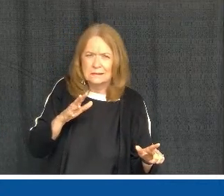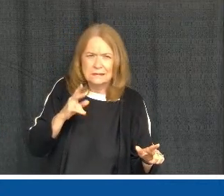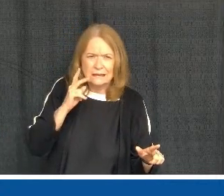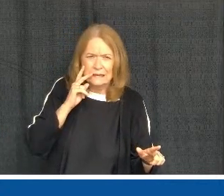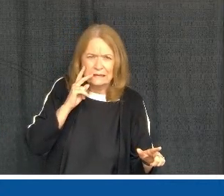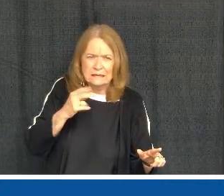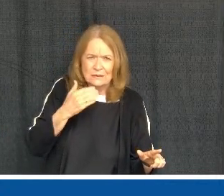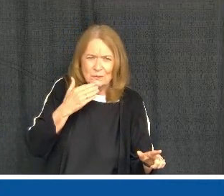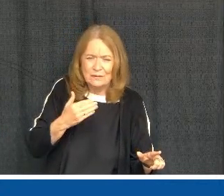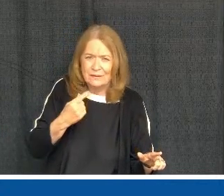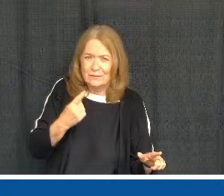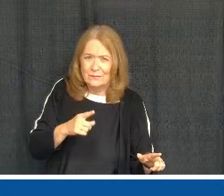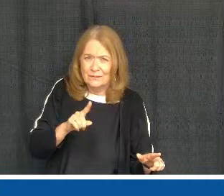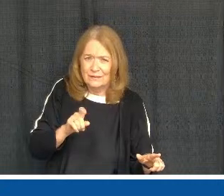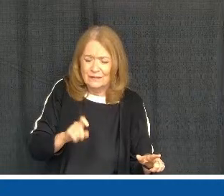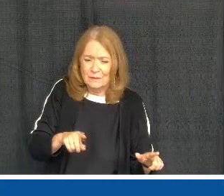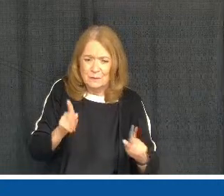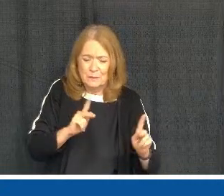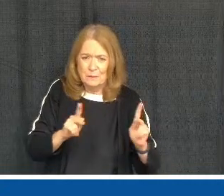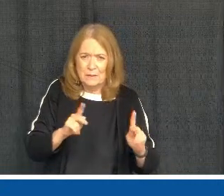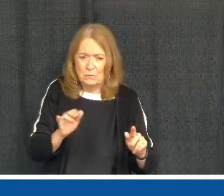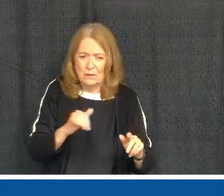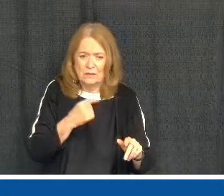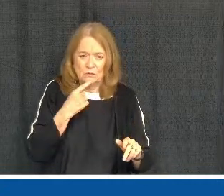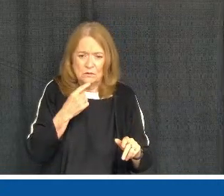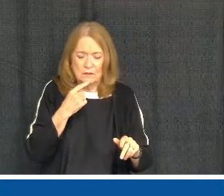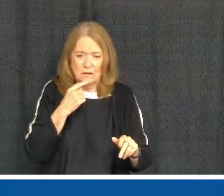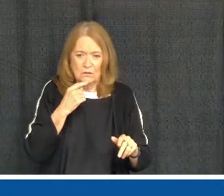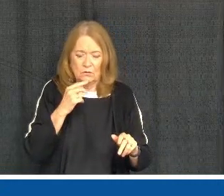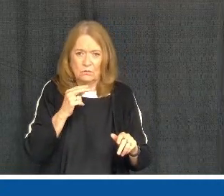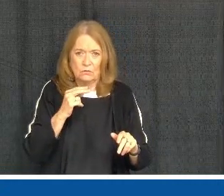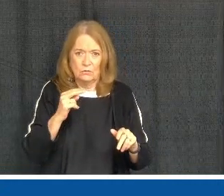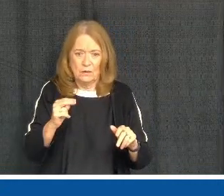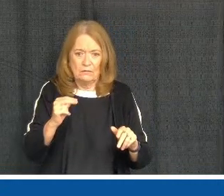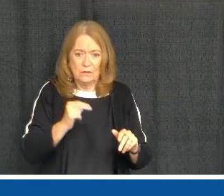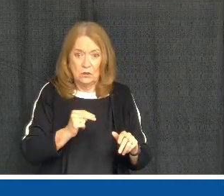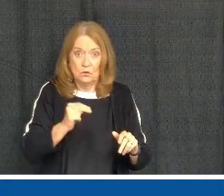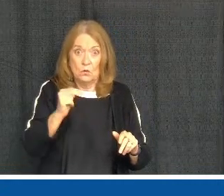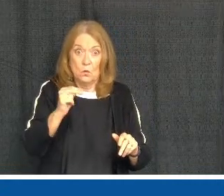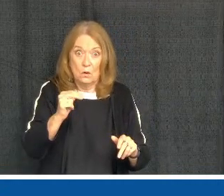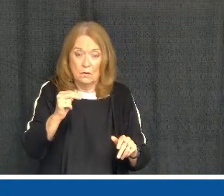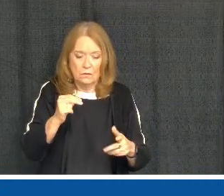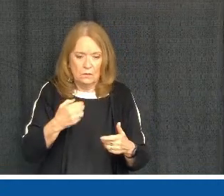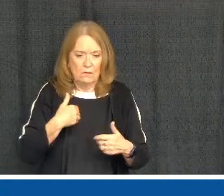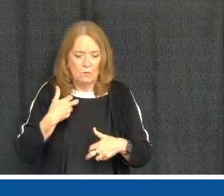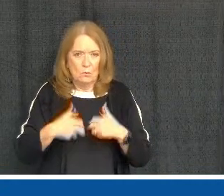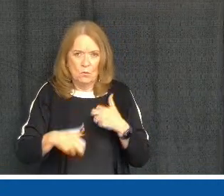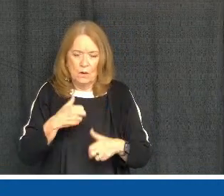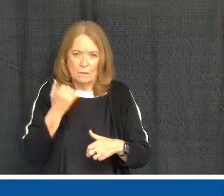strong there. When people are coming, like you said, northbound on Ringgold Road past Ishii, so,